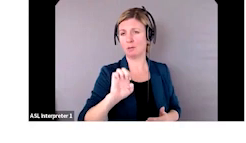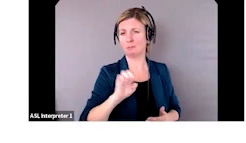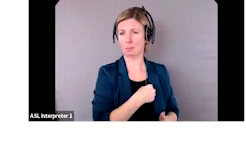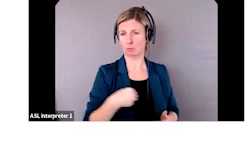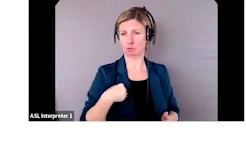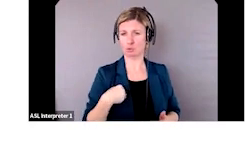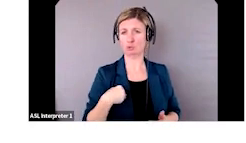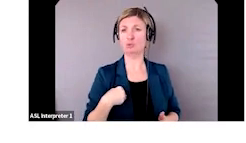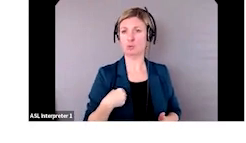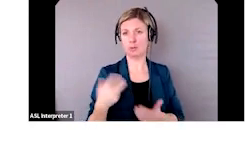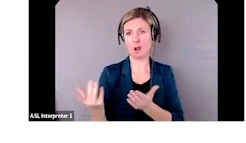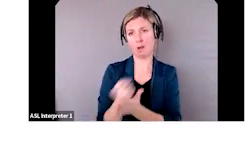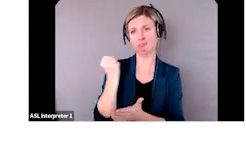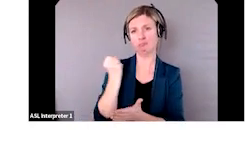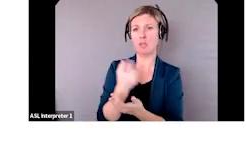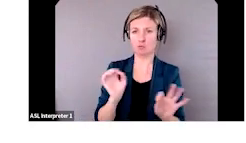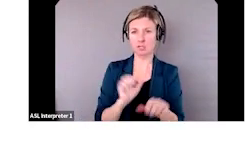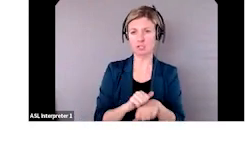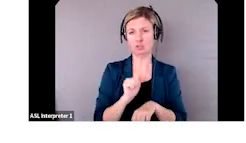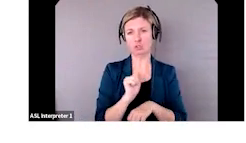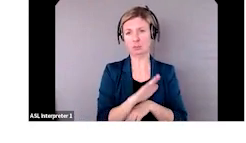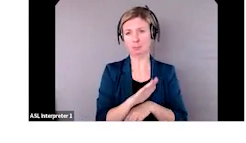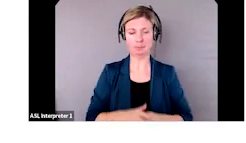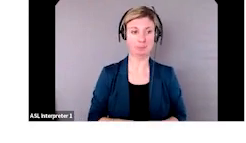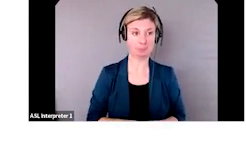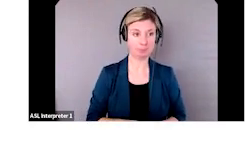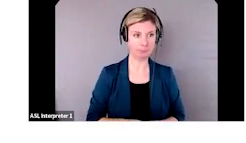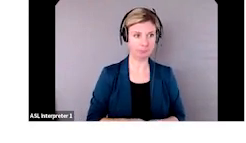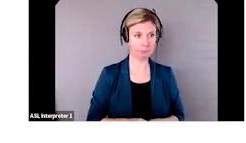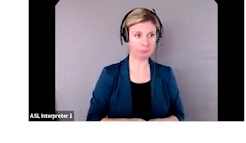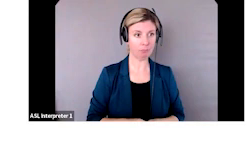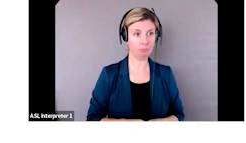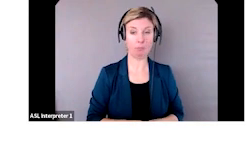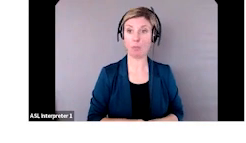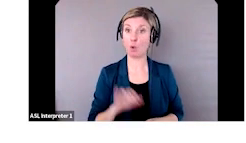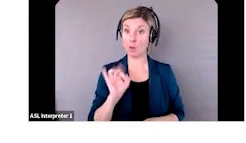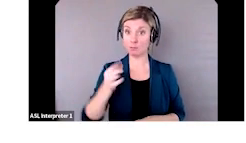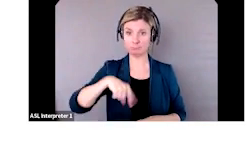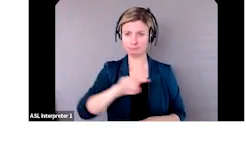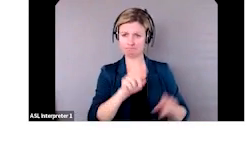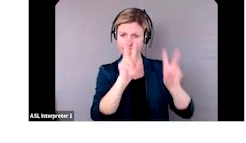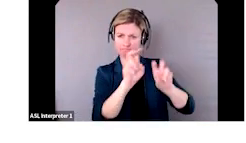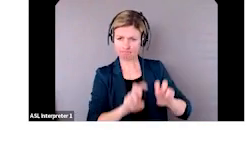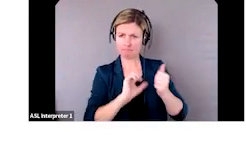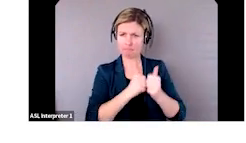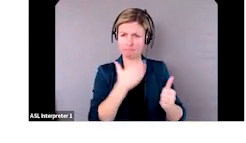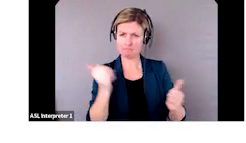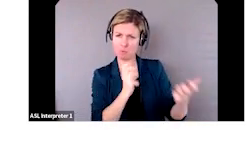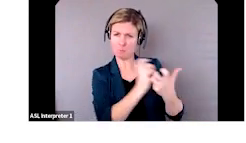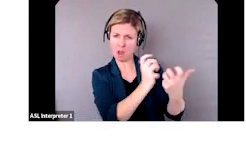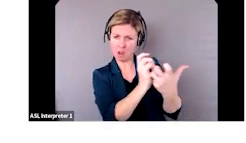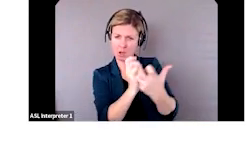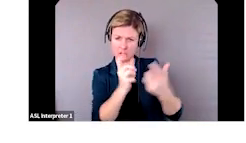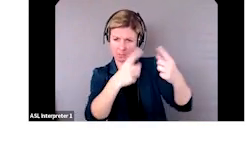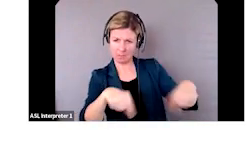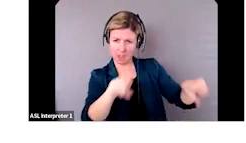types of customers to see how we can satisfy their needs, that'll go a long way to having you be